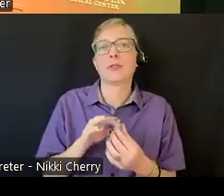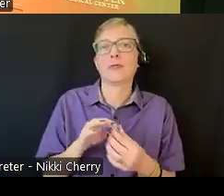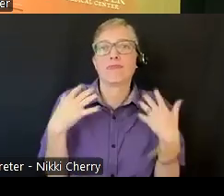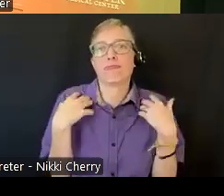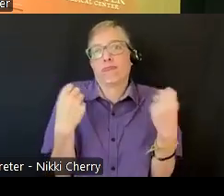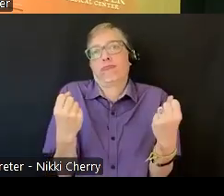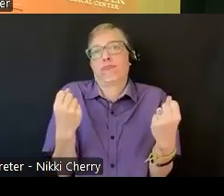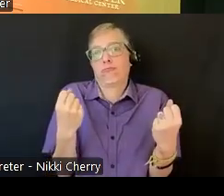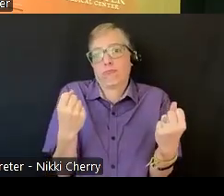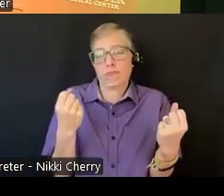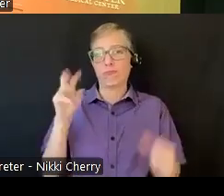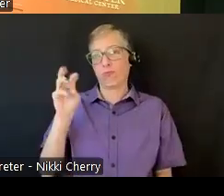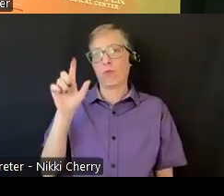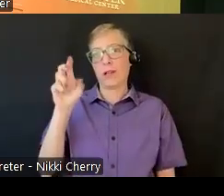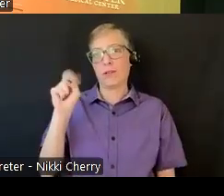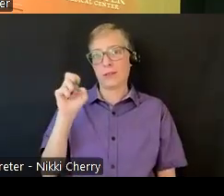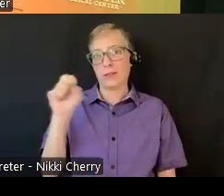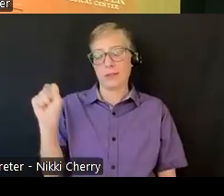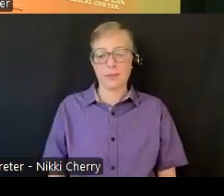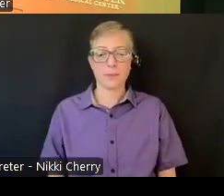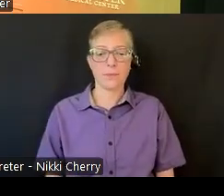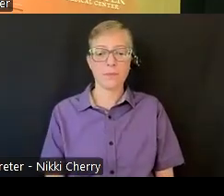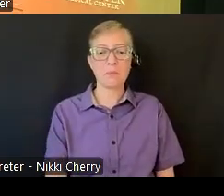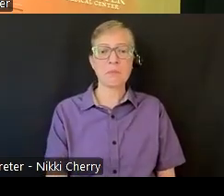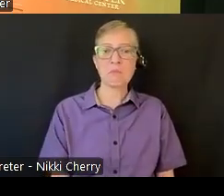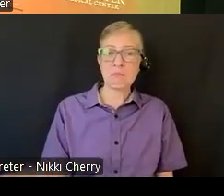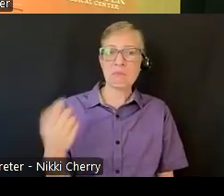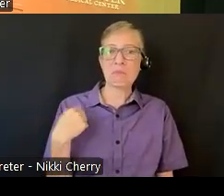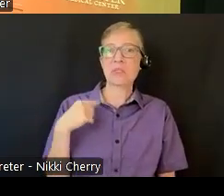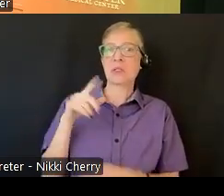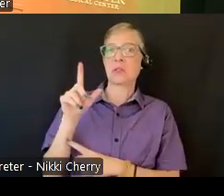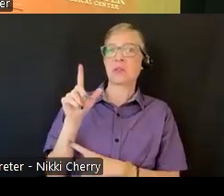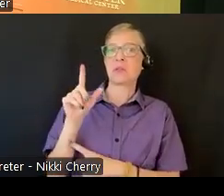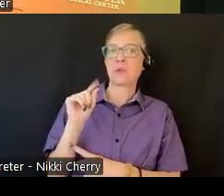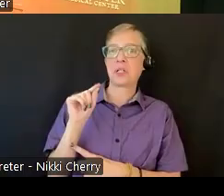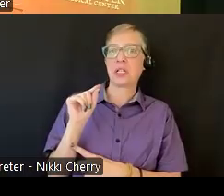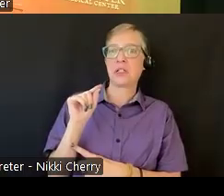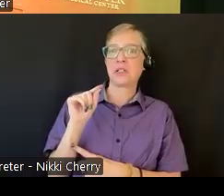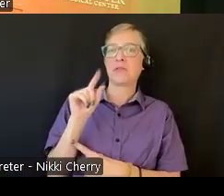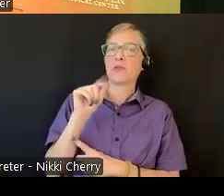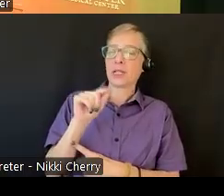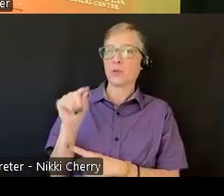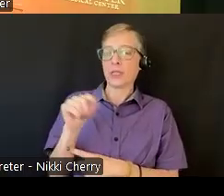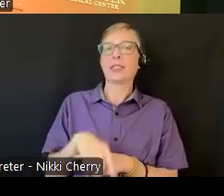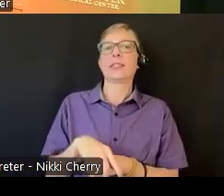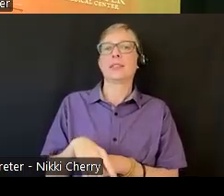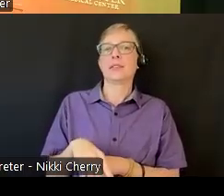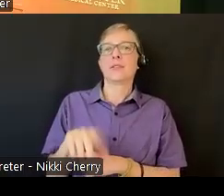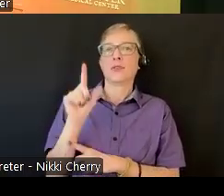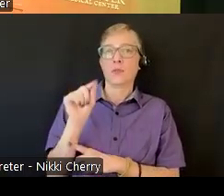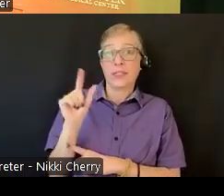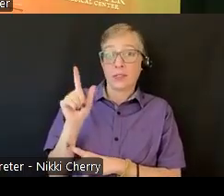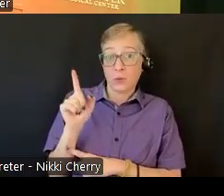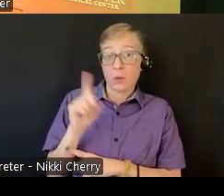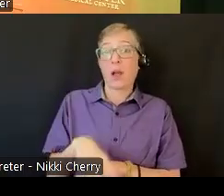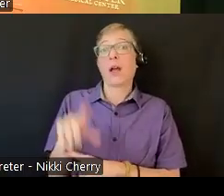to 23, it's been relatively stable. It's been relatively stable in terms of majority of the